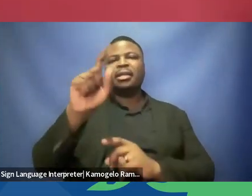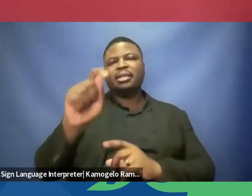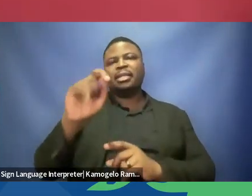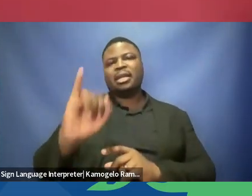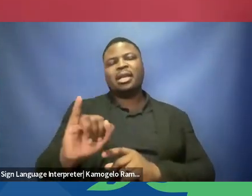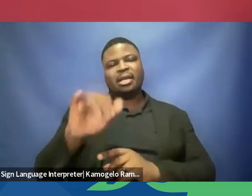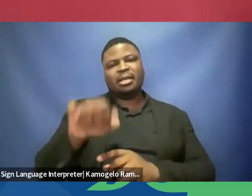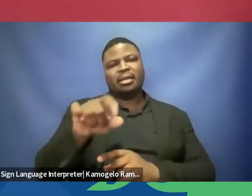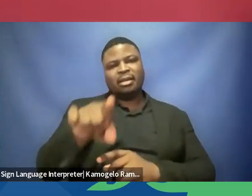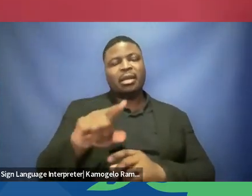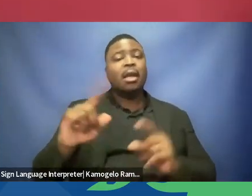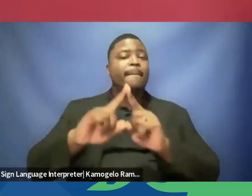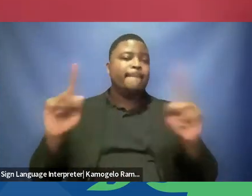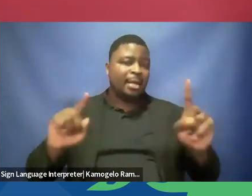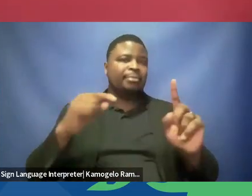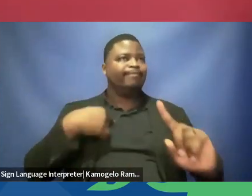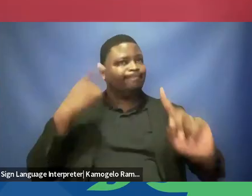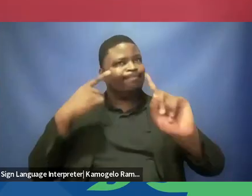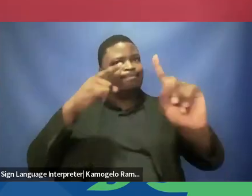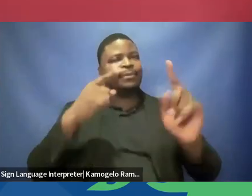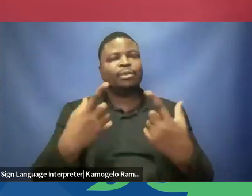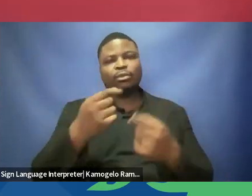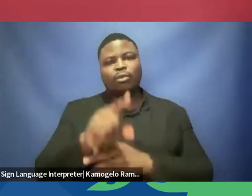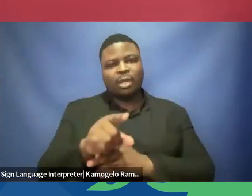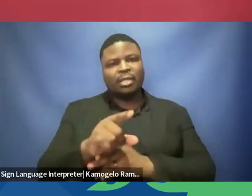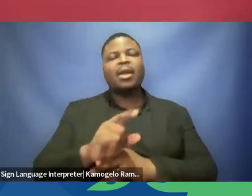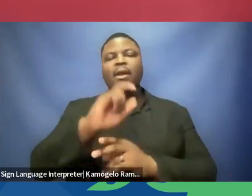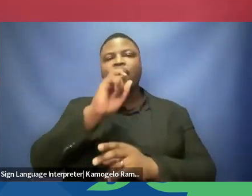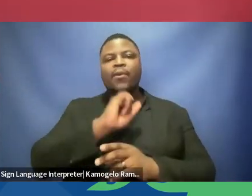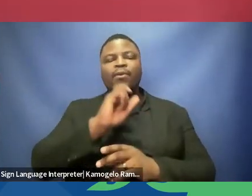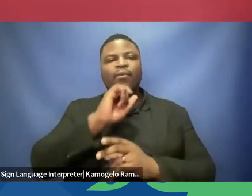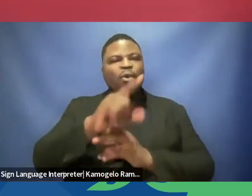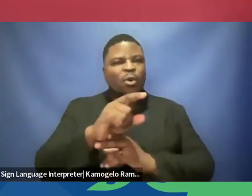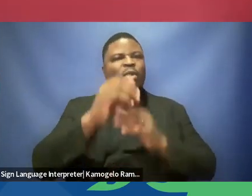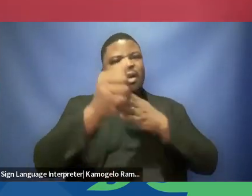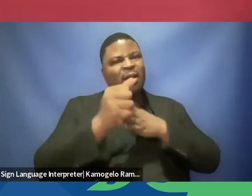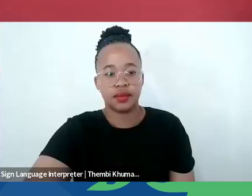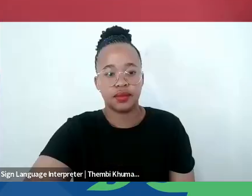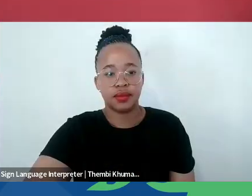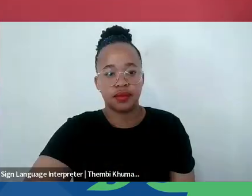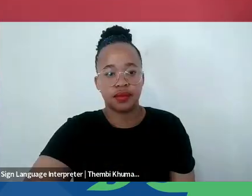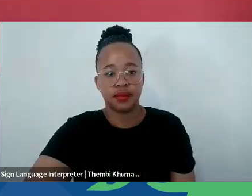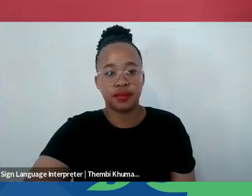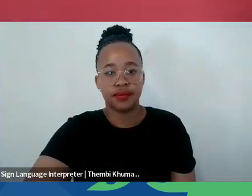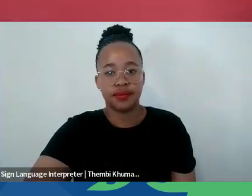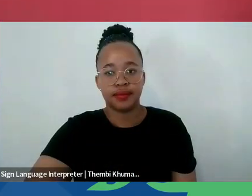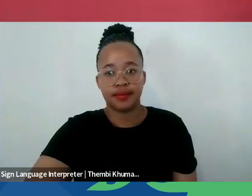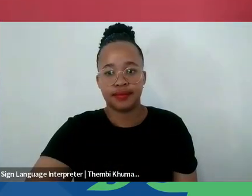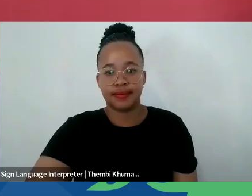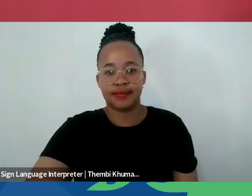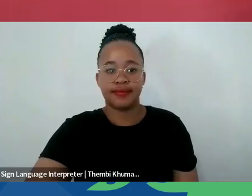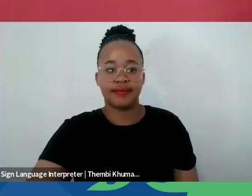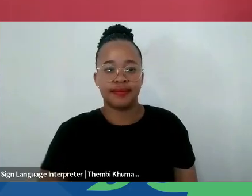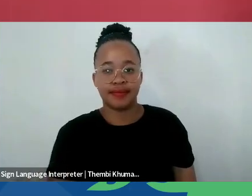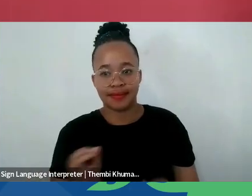a useful, practical, concise set of guidelines that would be developed and published through the